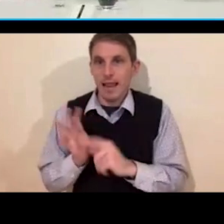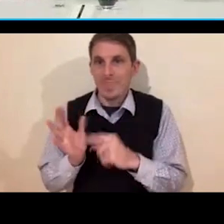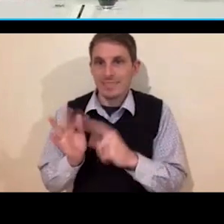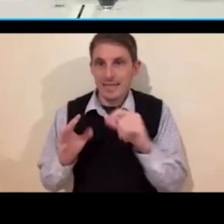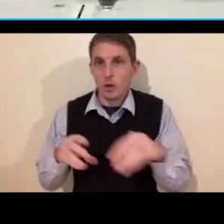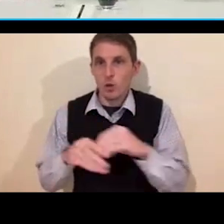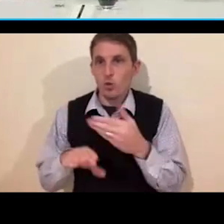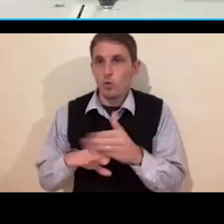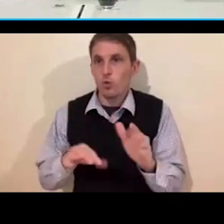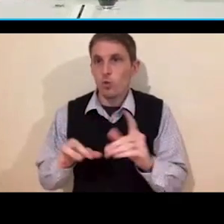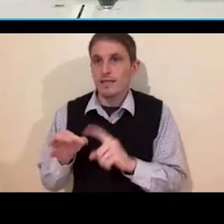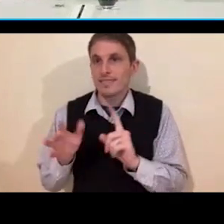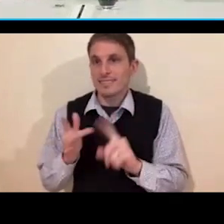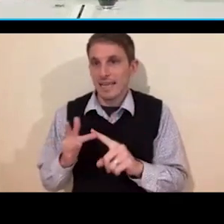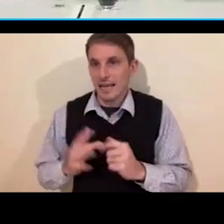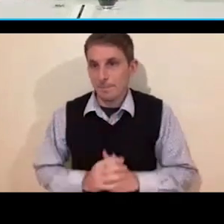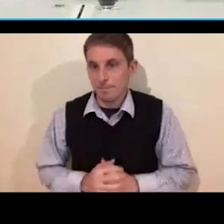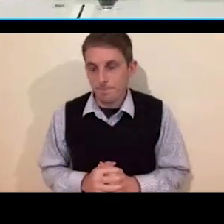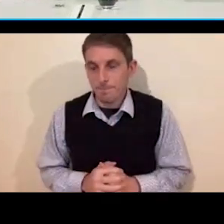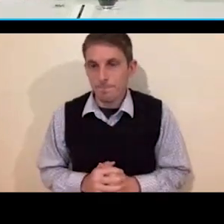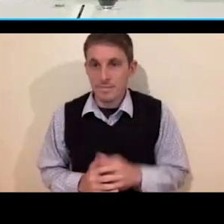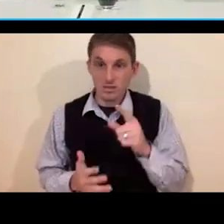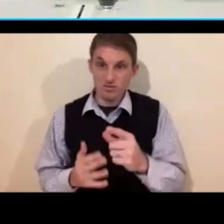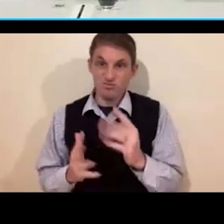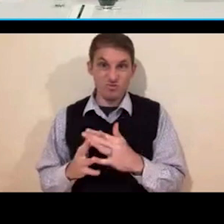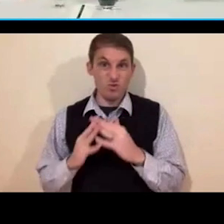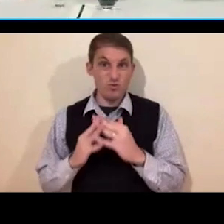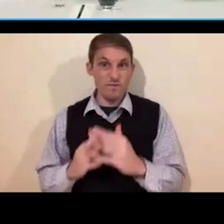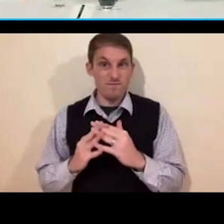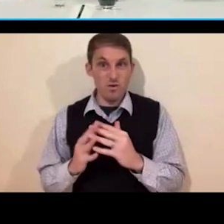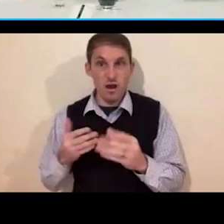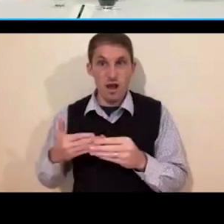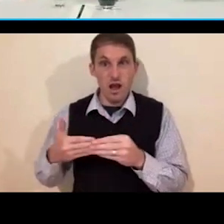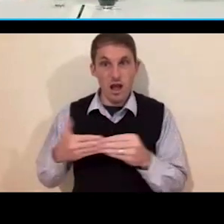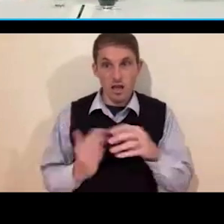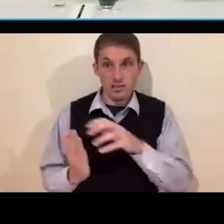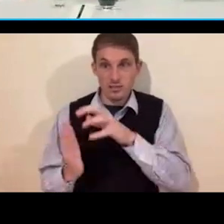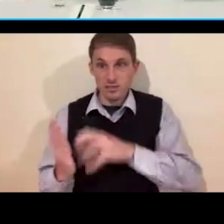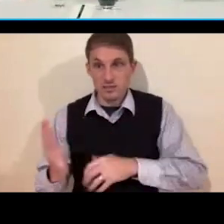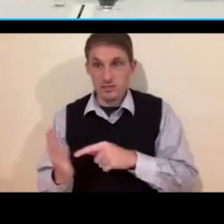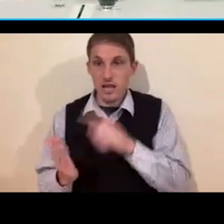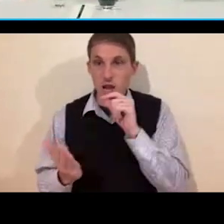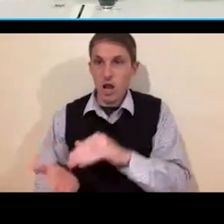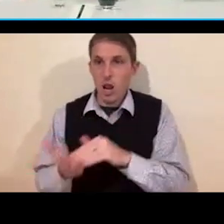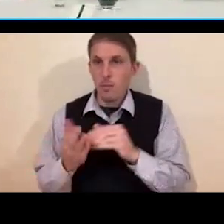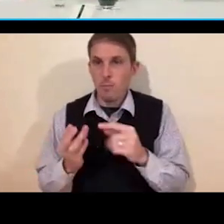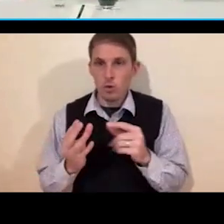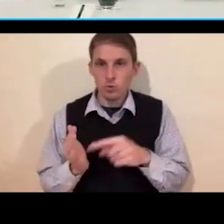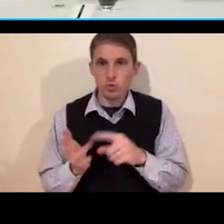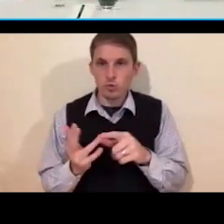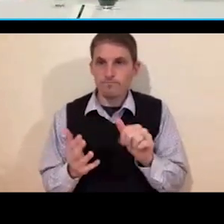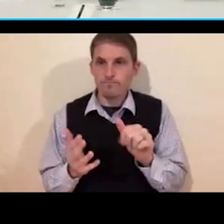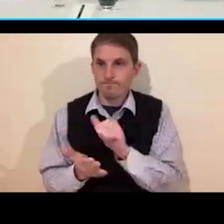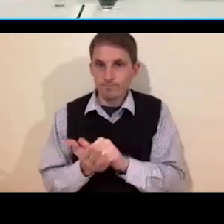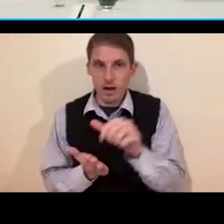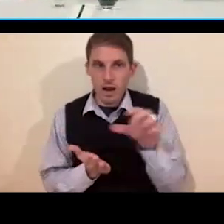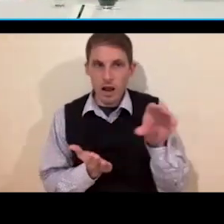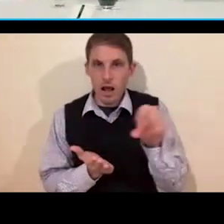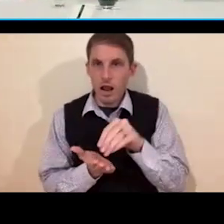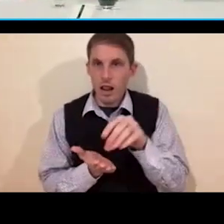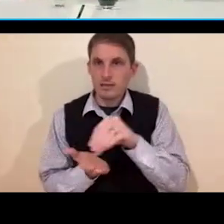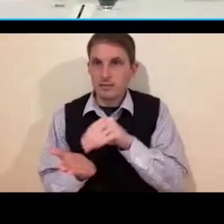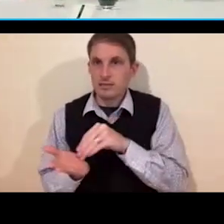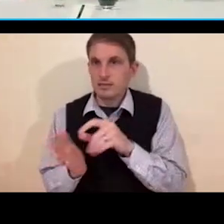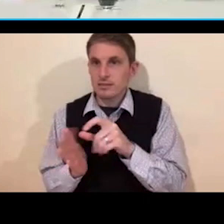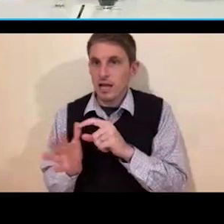new quality indicators. These are really useful guides and can be used to help you to collate the data in that if